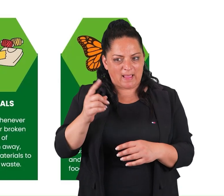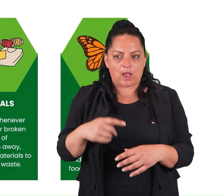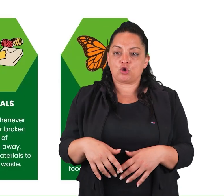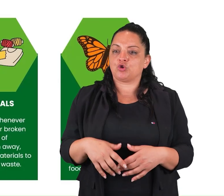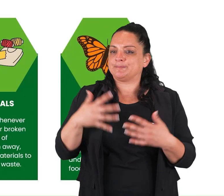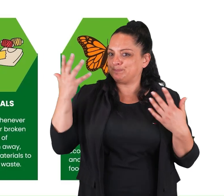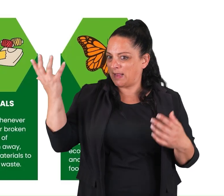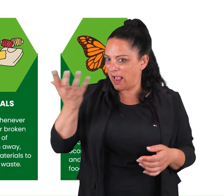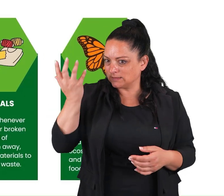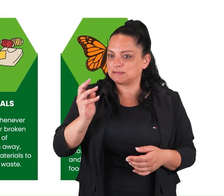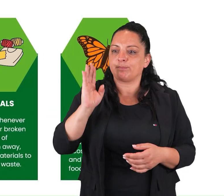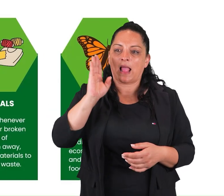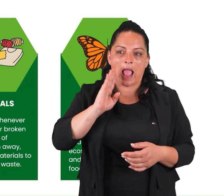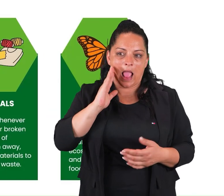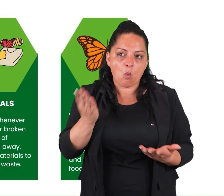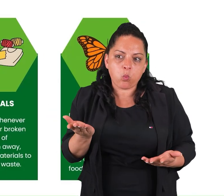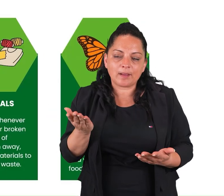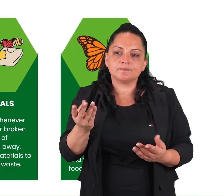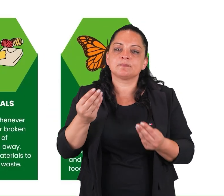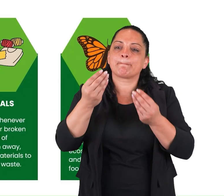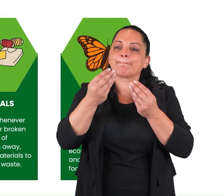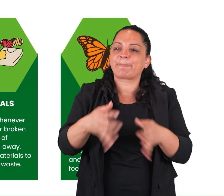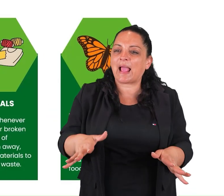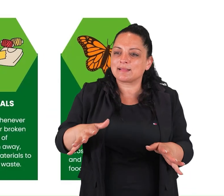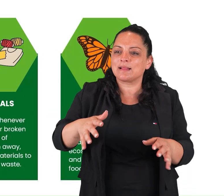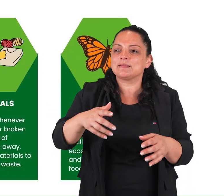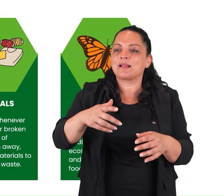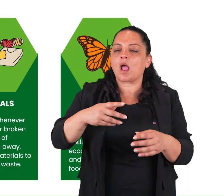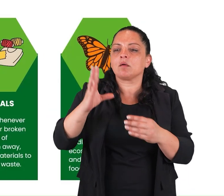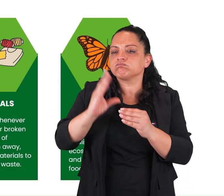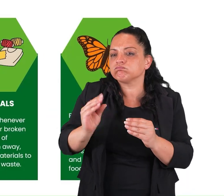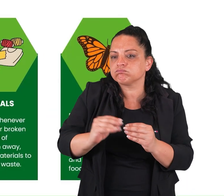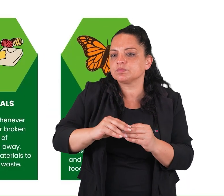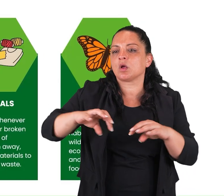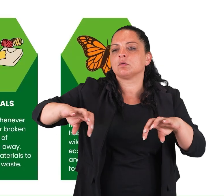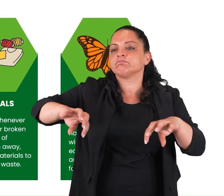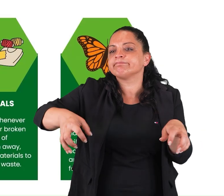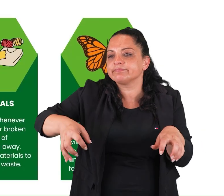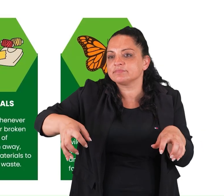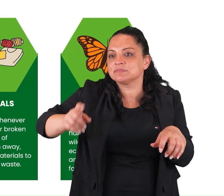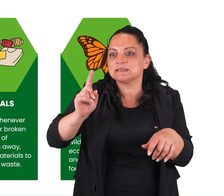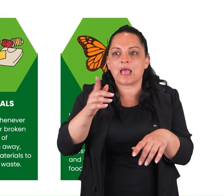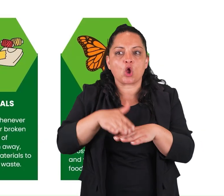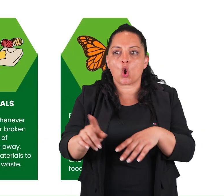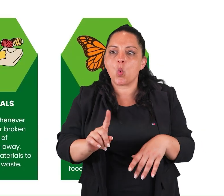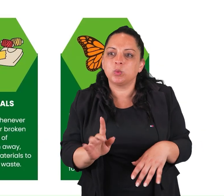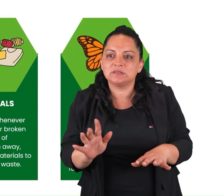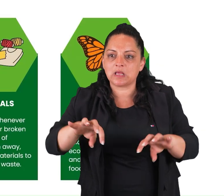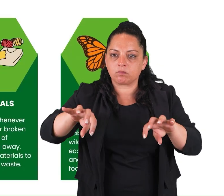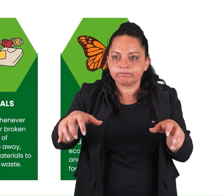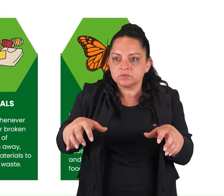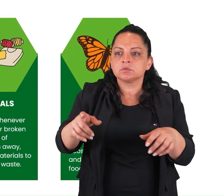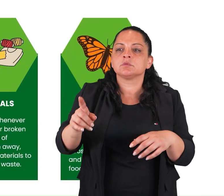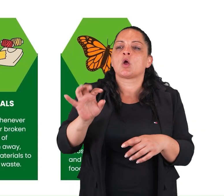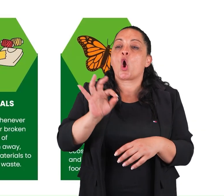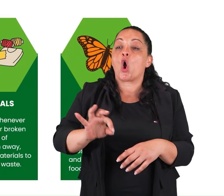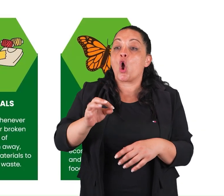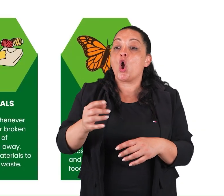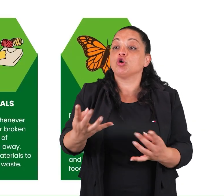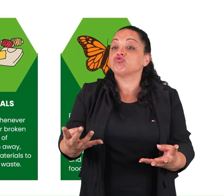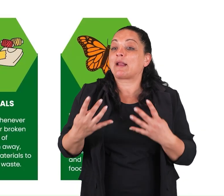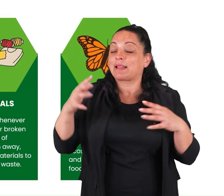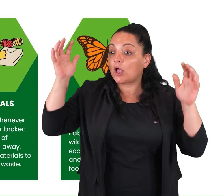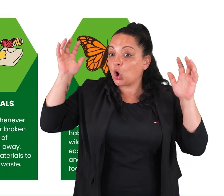water, we have examples like fix leaks, turn off taps when not in use, collect rainwater